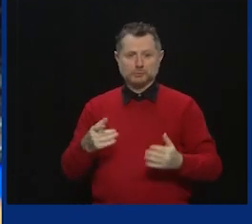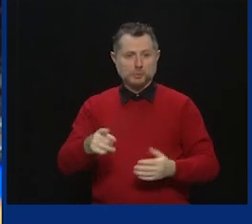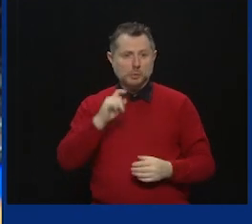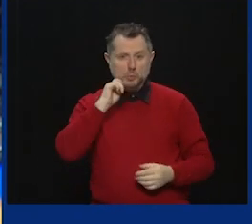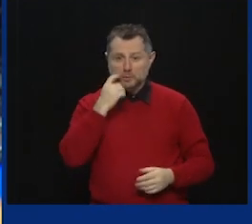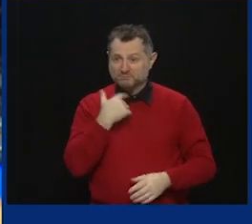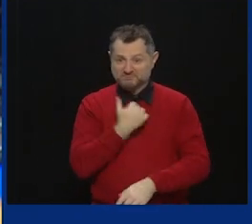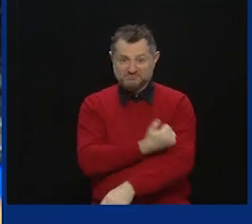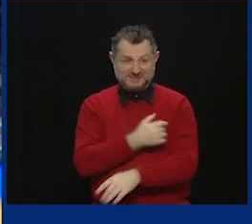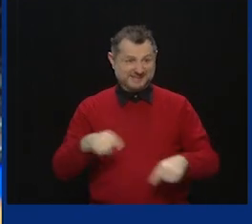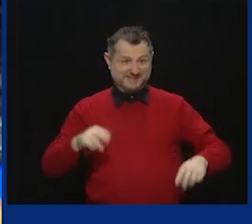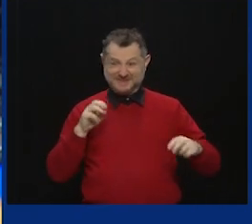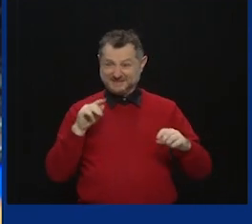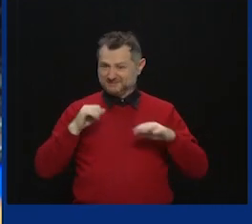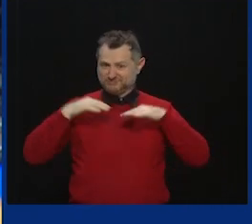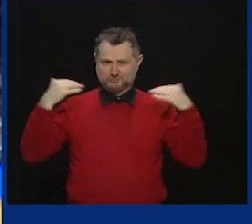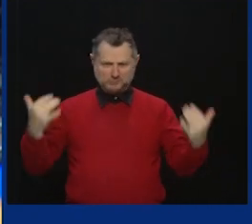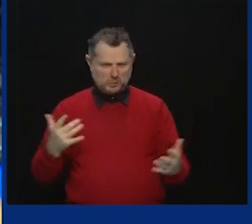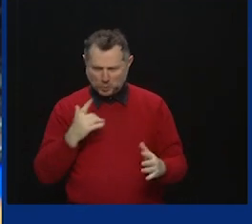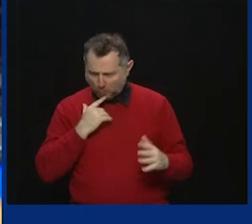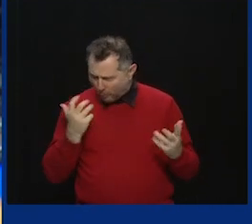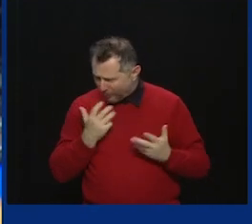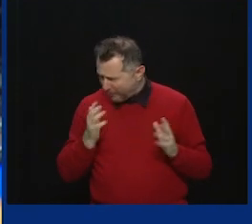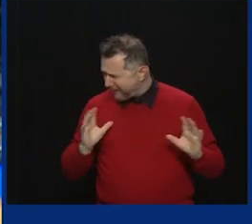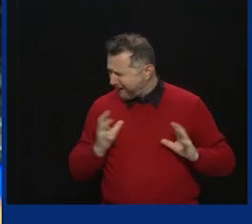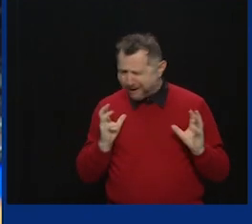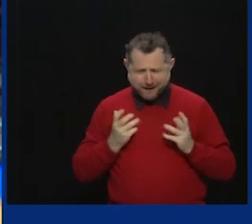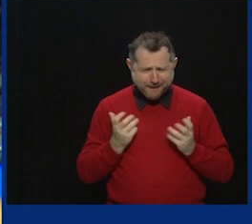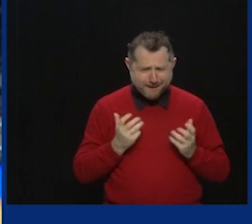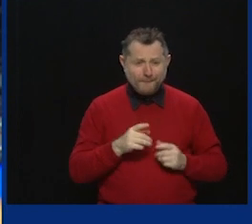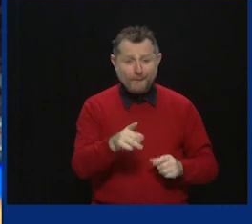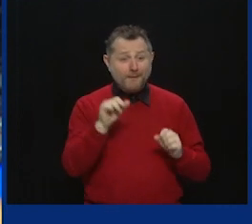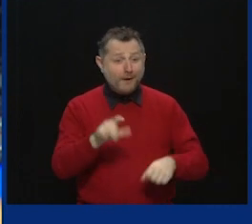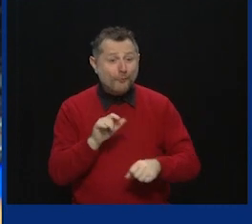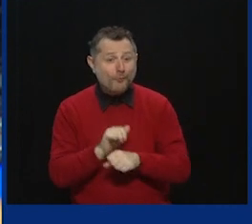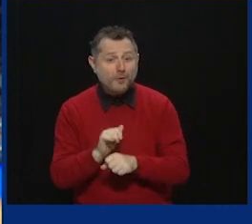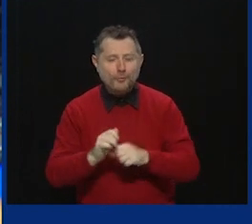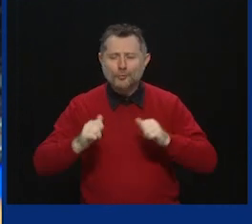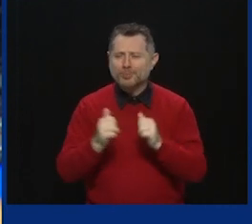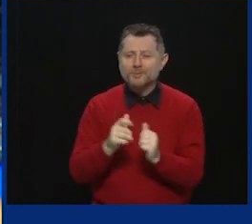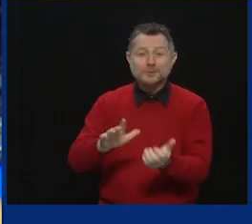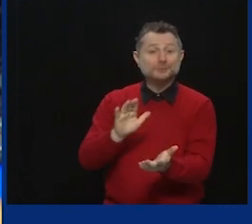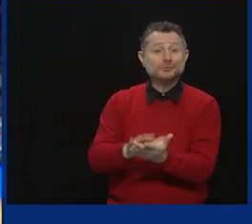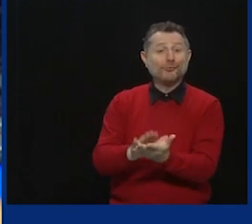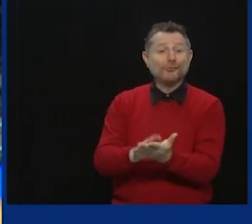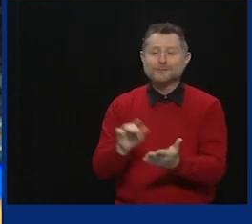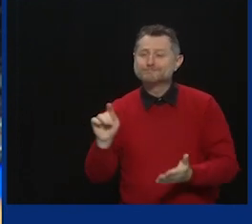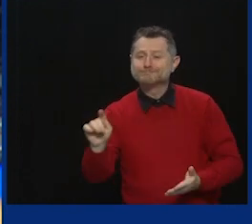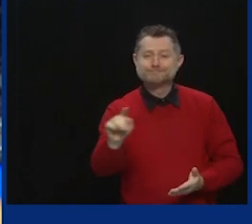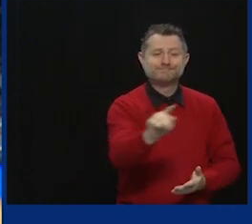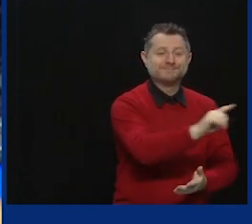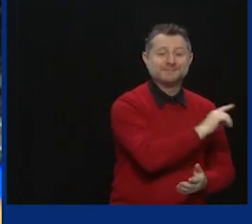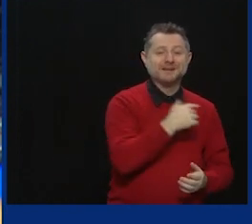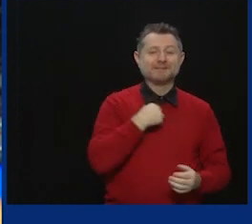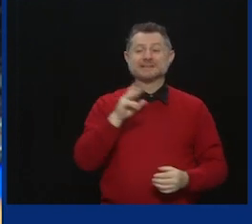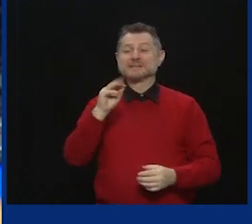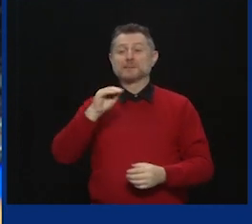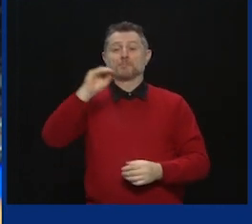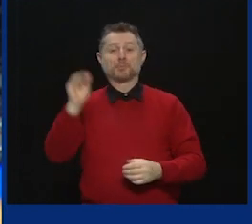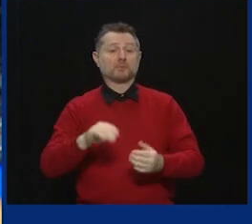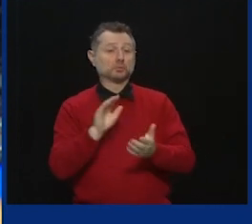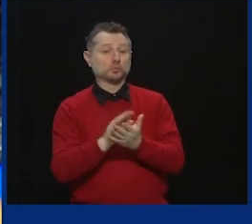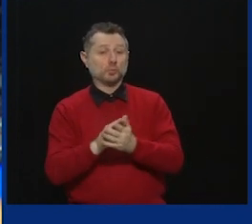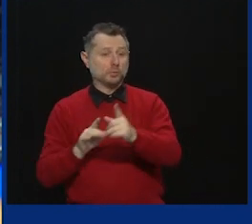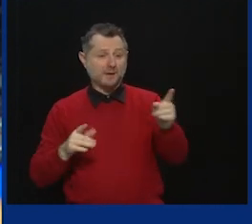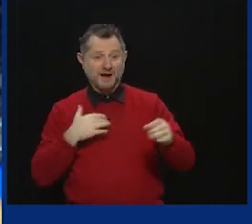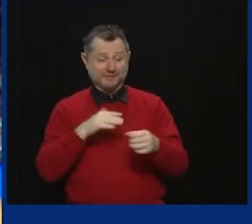here? I think so, too. And we're working with our schools. So far, 60% of all the schools in New York, school districts,